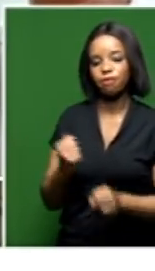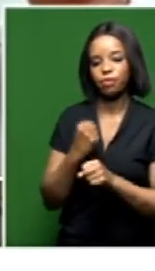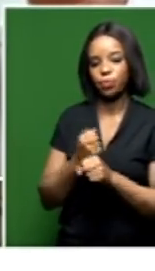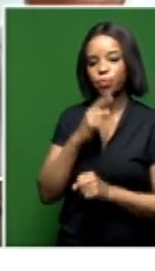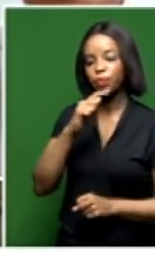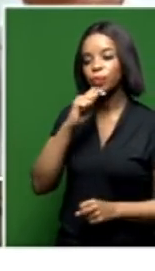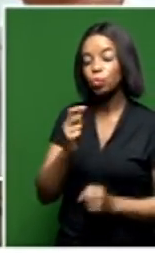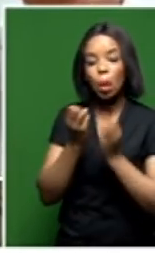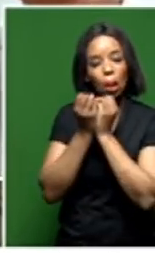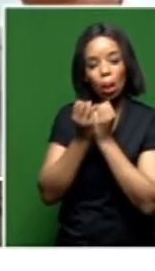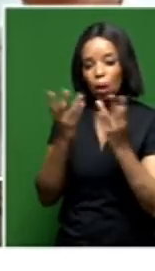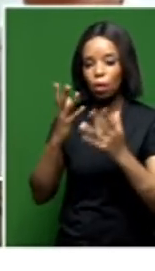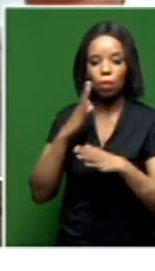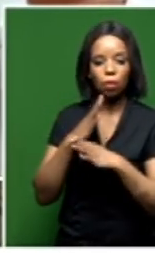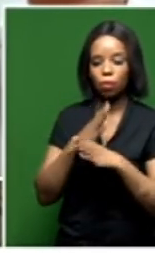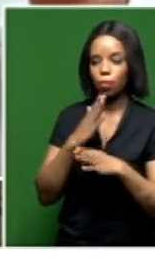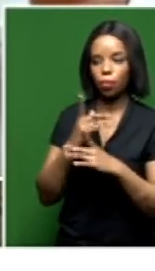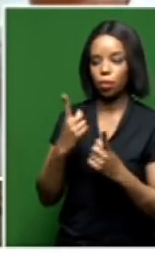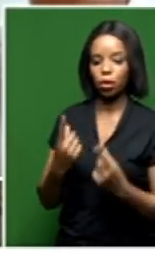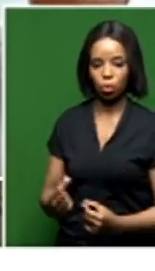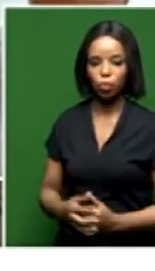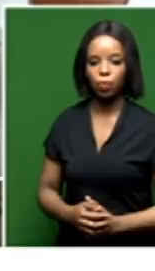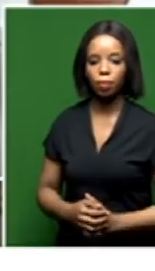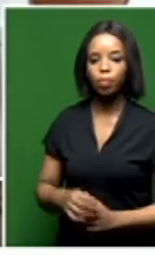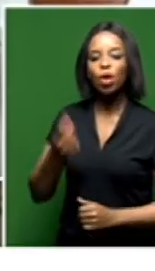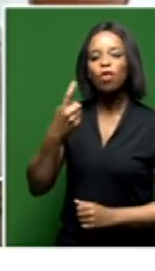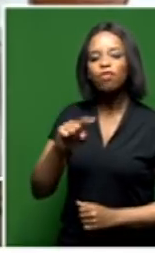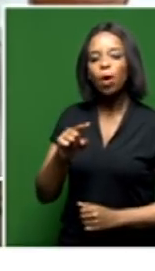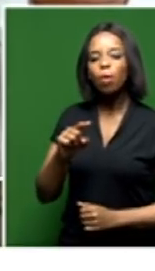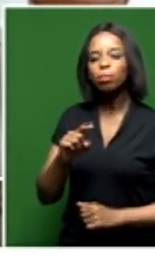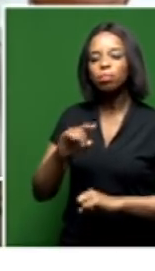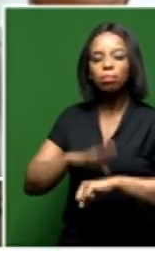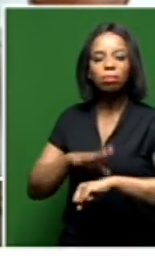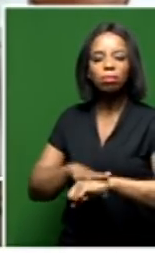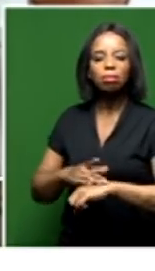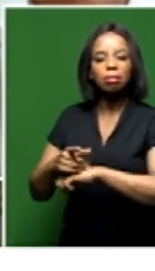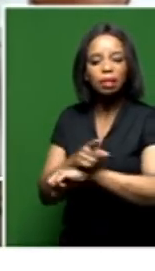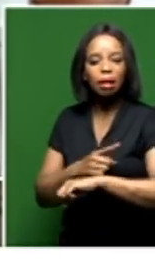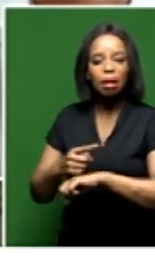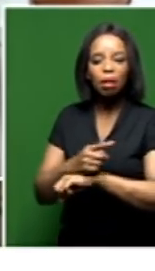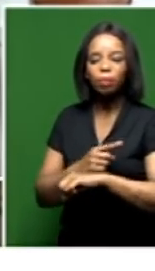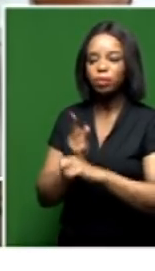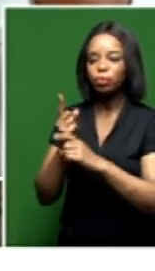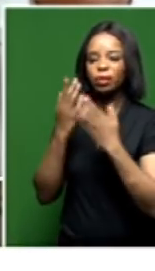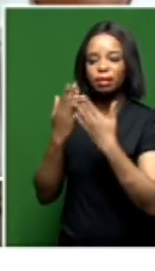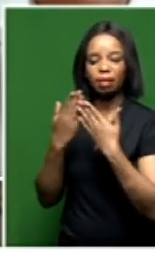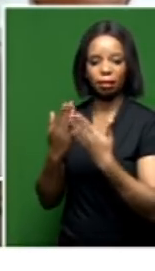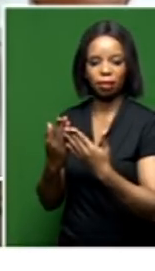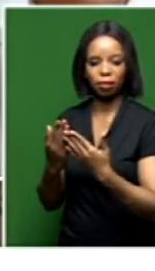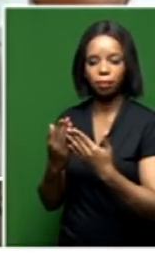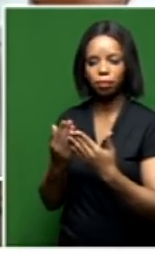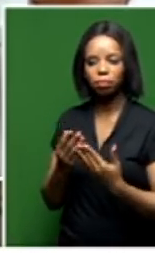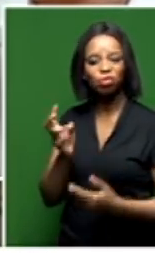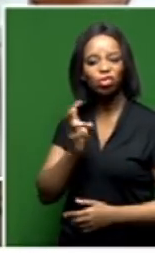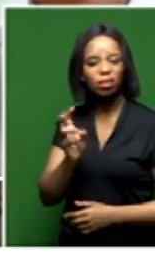and it's a lot of work that goes into it. In terms of the amount of studying and the hours that you do put into it, what was it